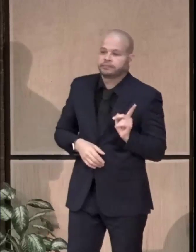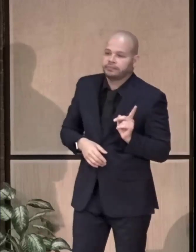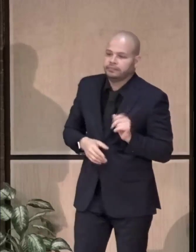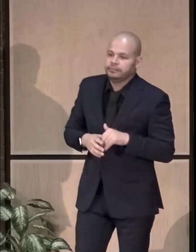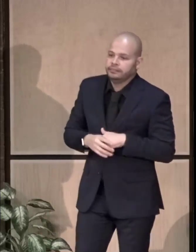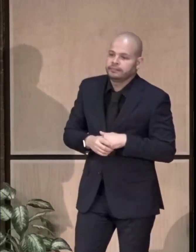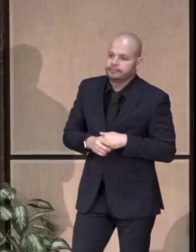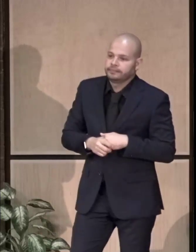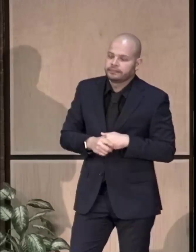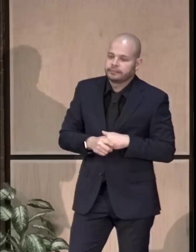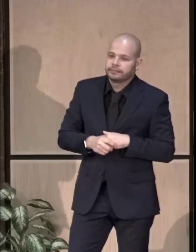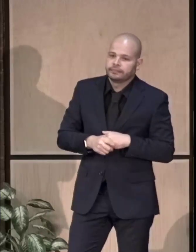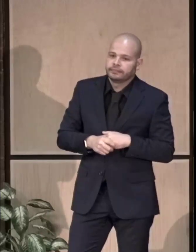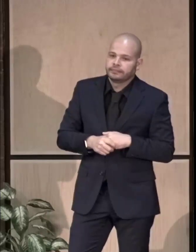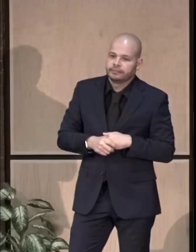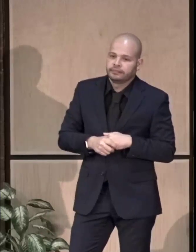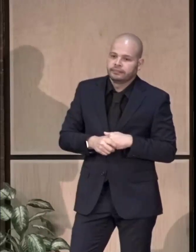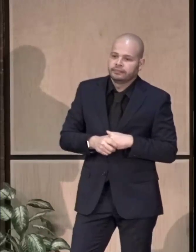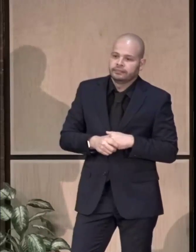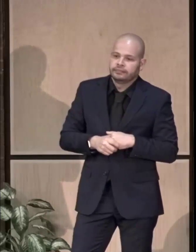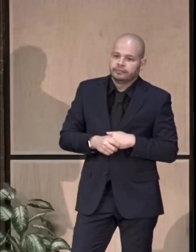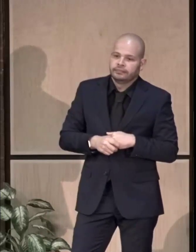Did you talk to